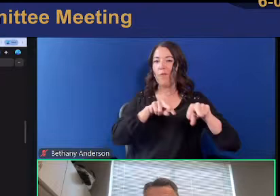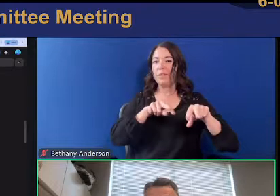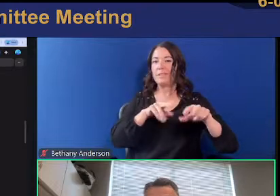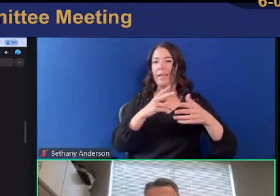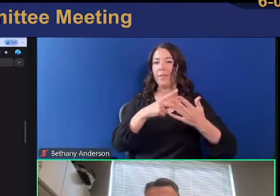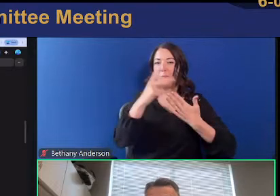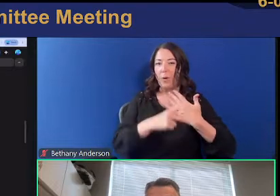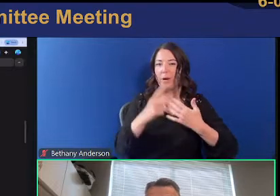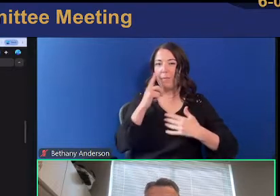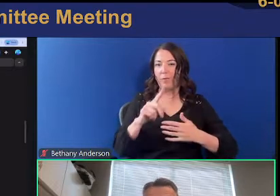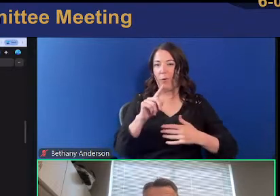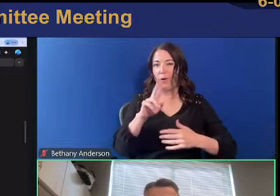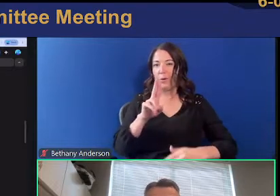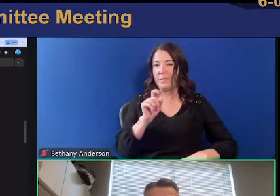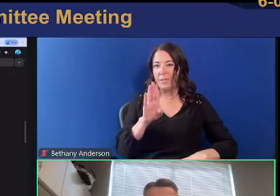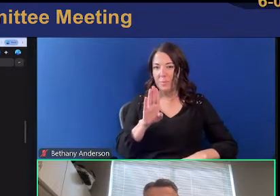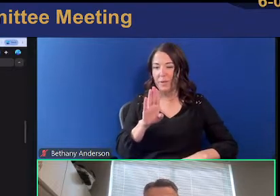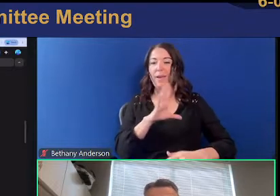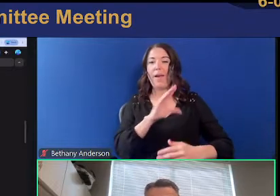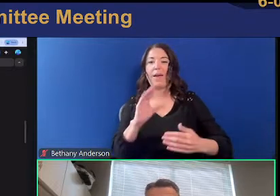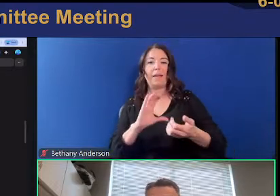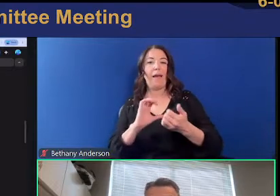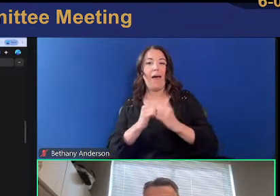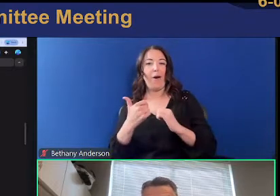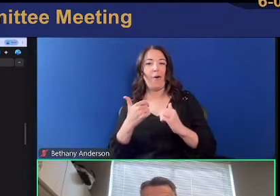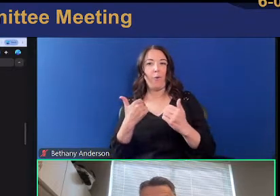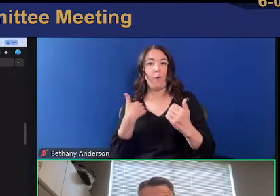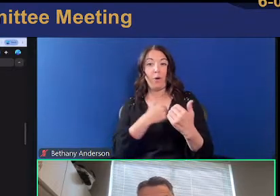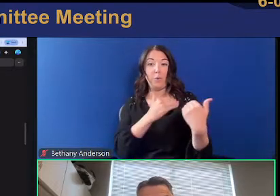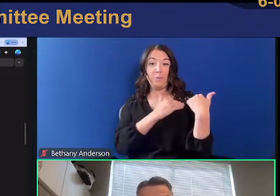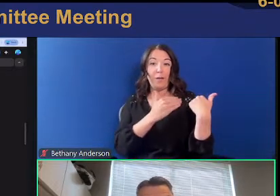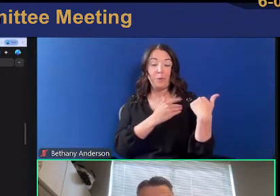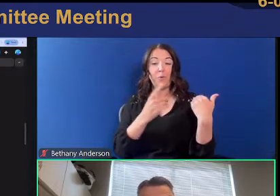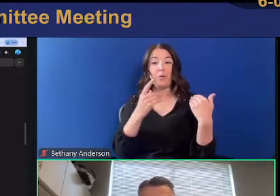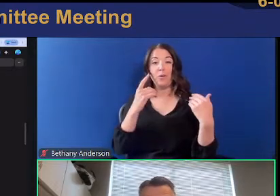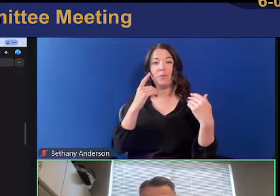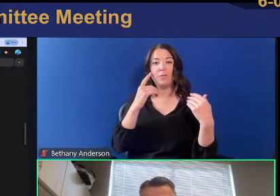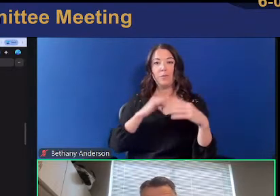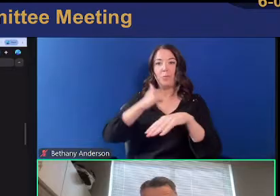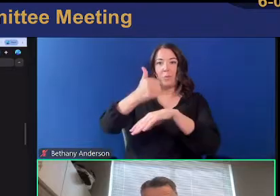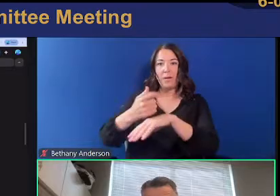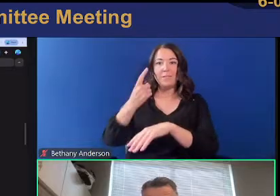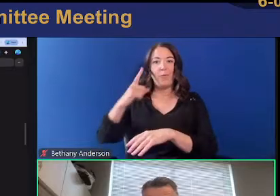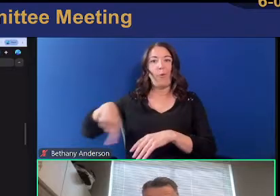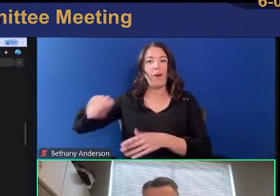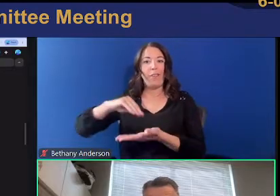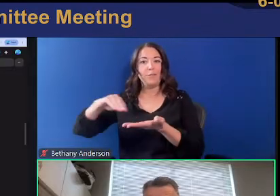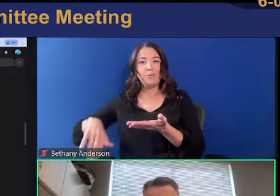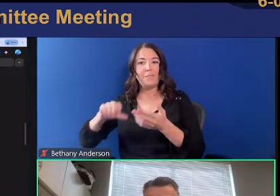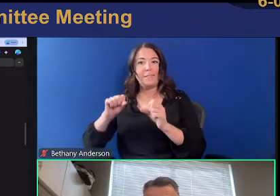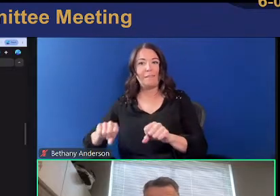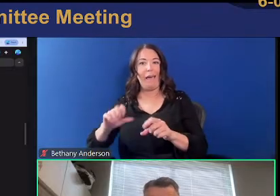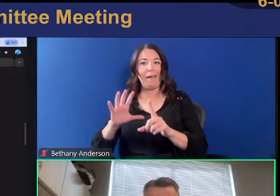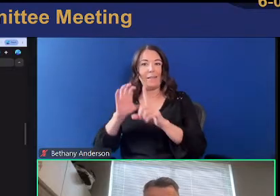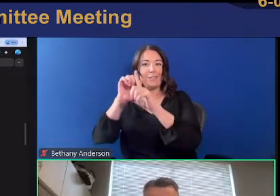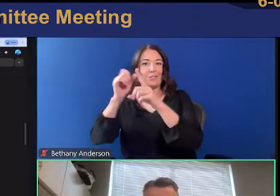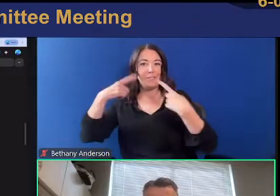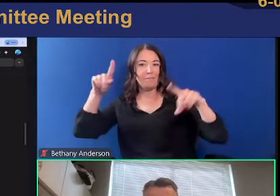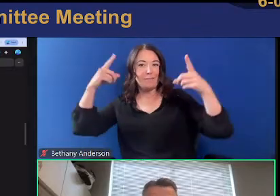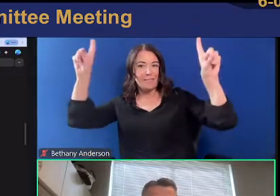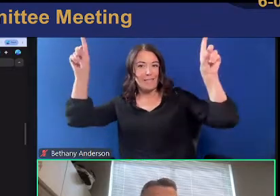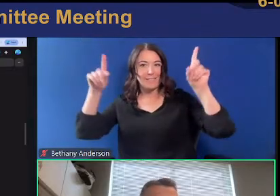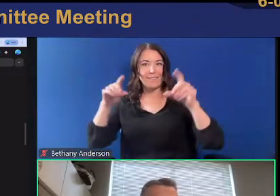for the Deaf and Blind have responsibility to put in place so that our students can achieve high levels of success in their